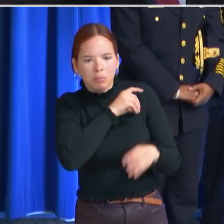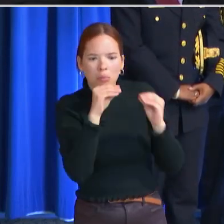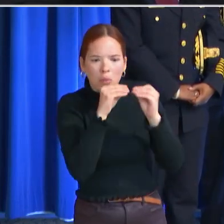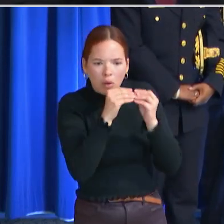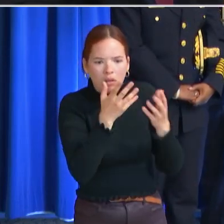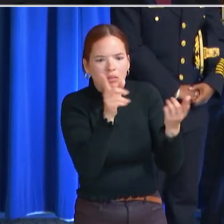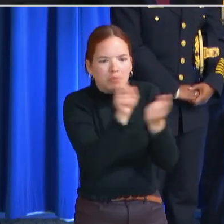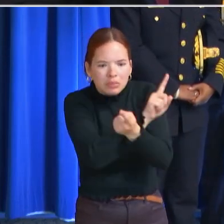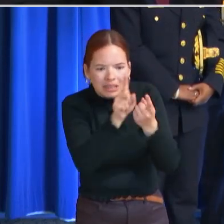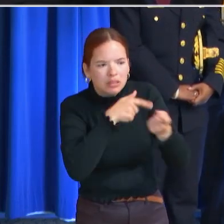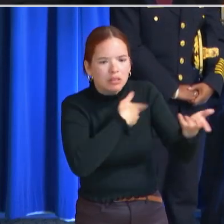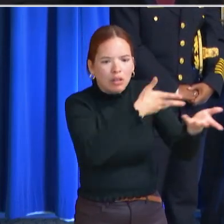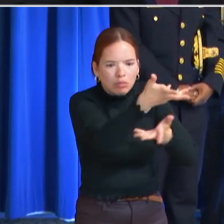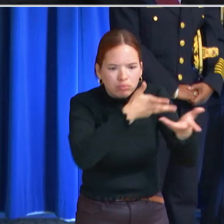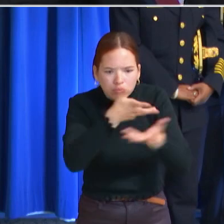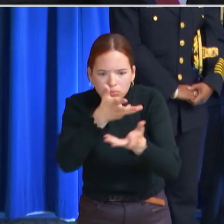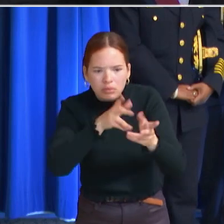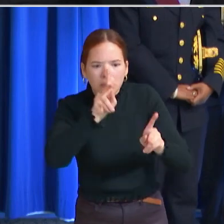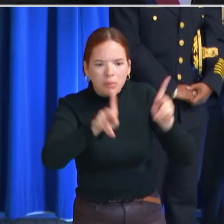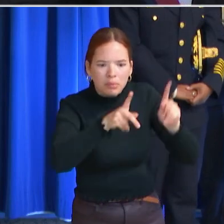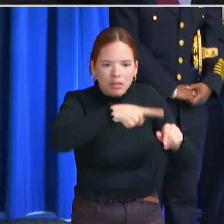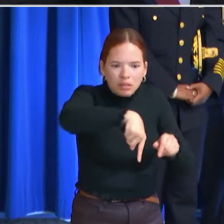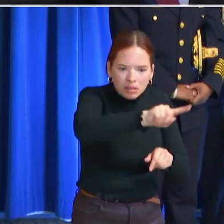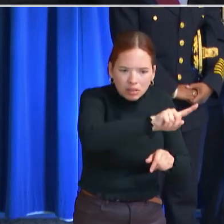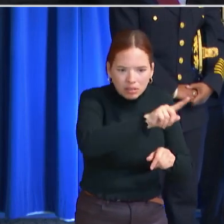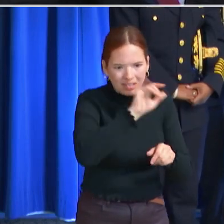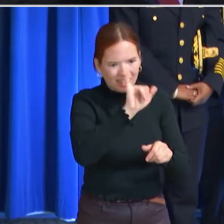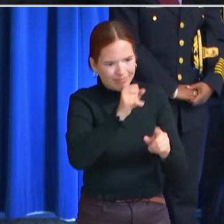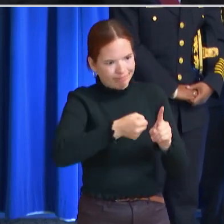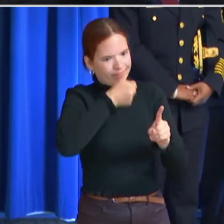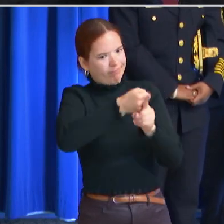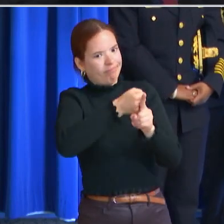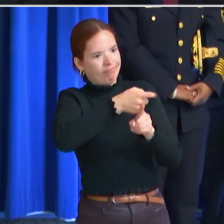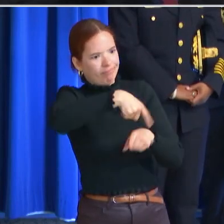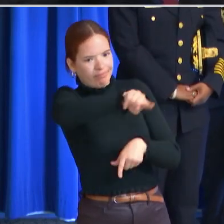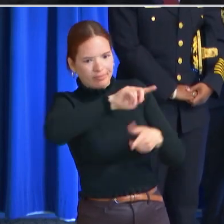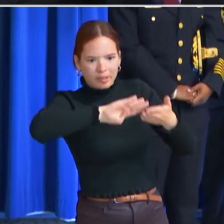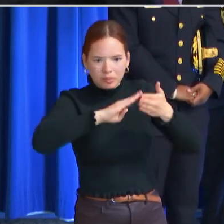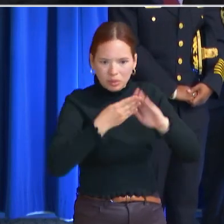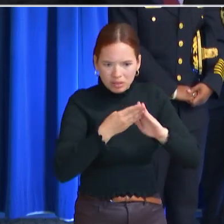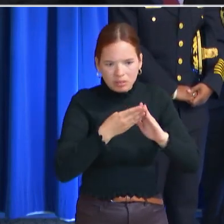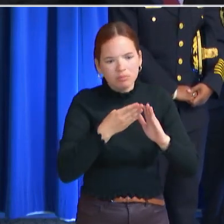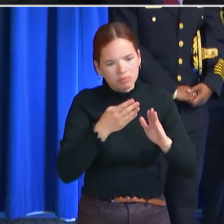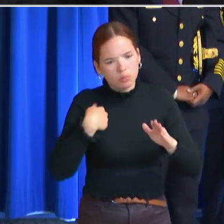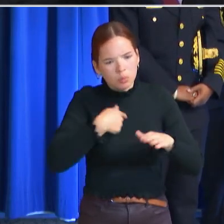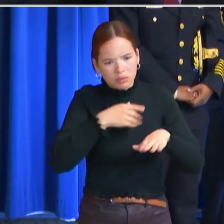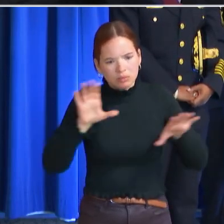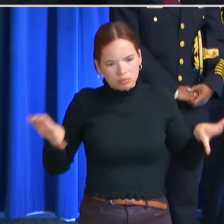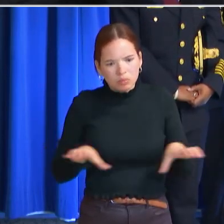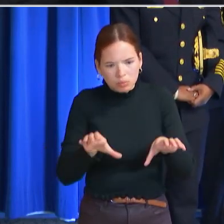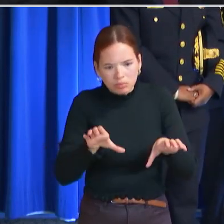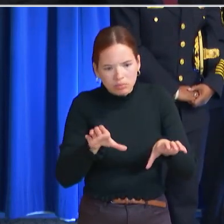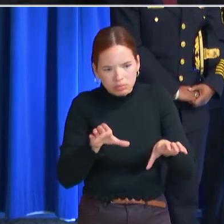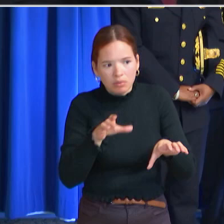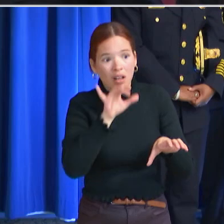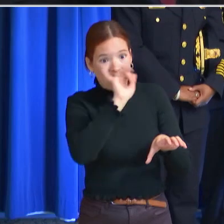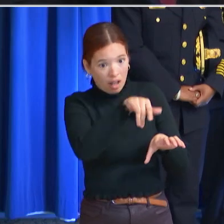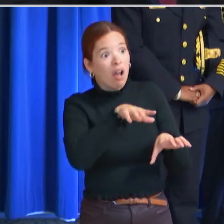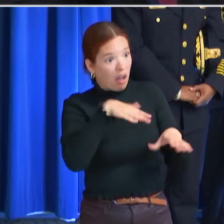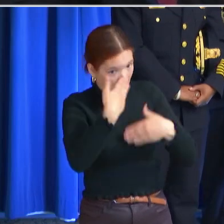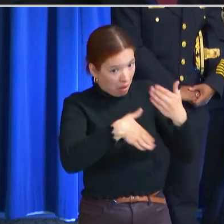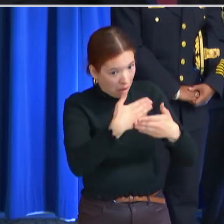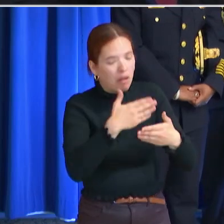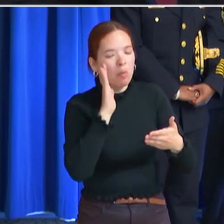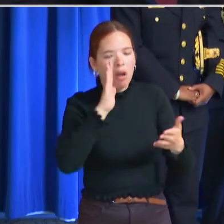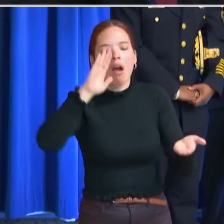doing things that are impactful to community members, I think that we will continue to see reductions in crime. So that's it